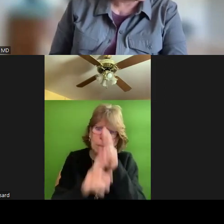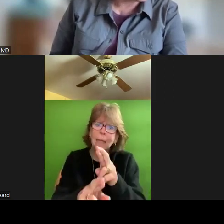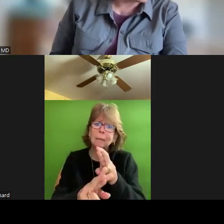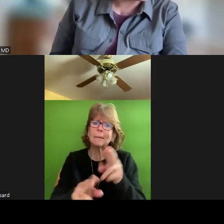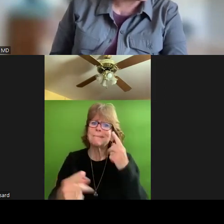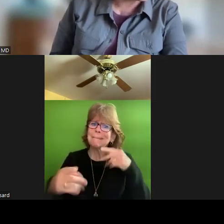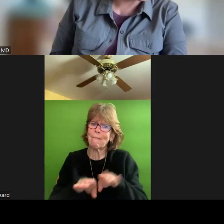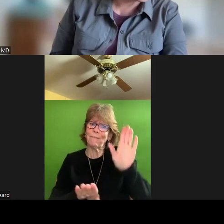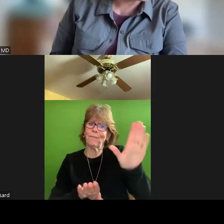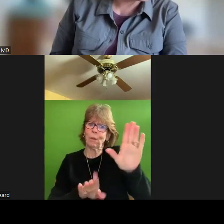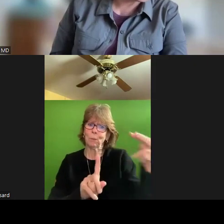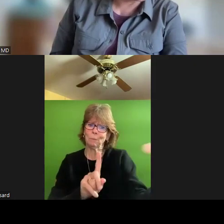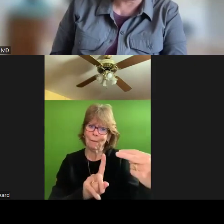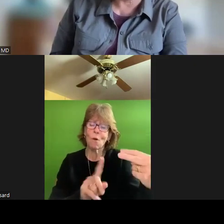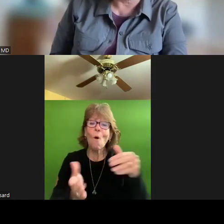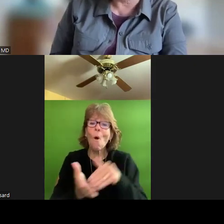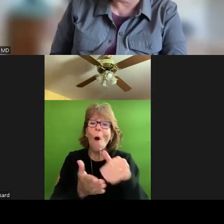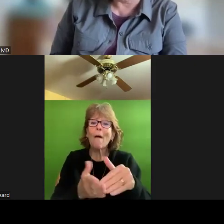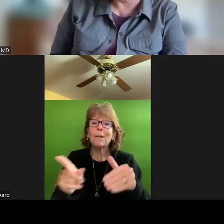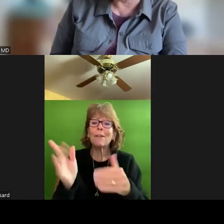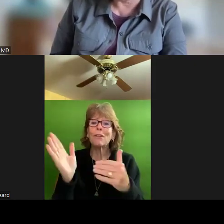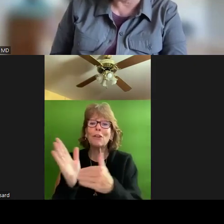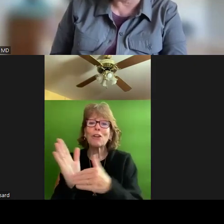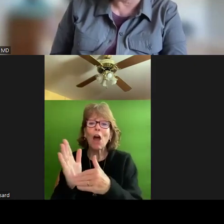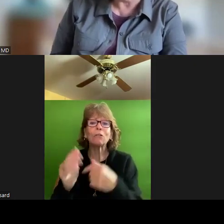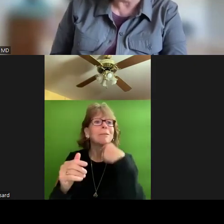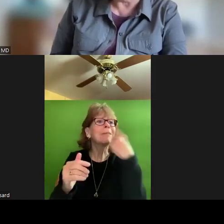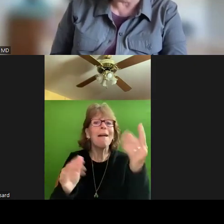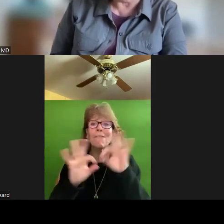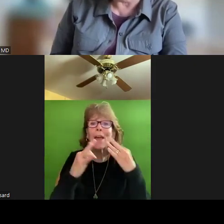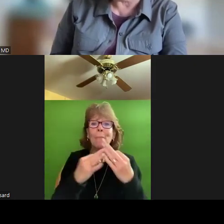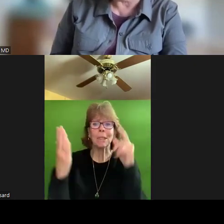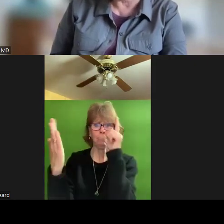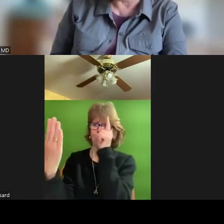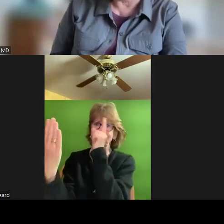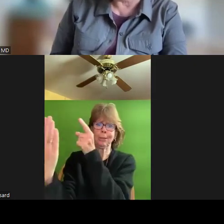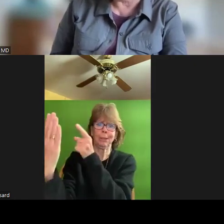come with their medical perspective and not appreciate that there are